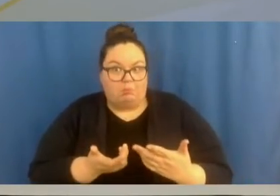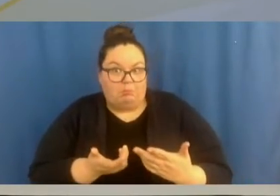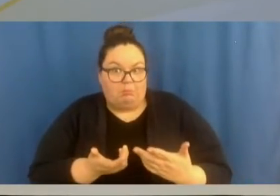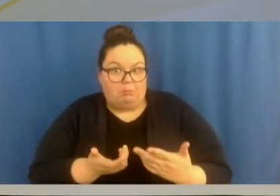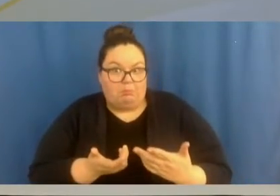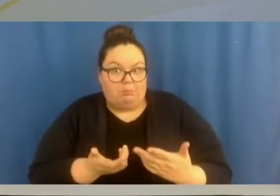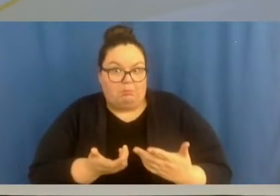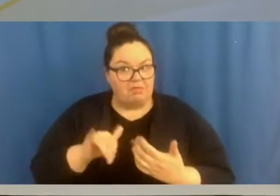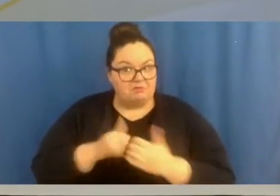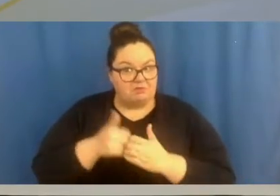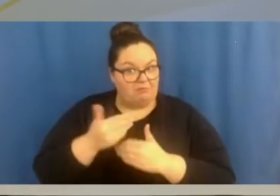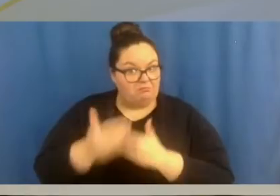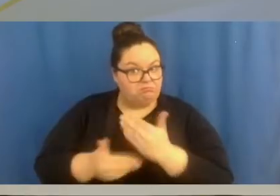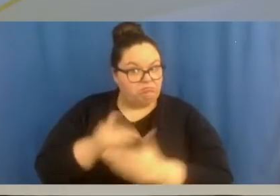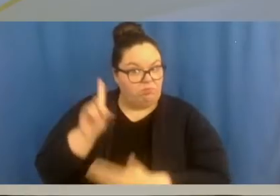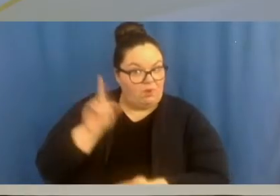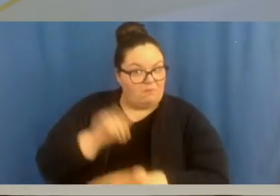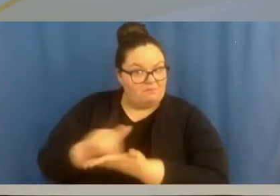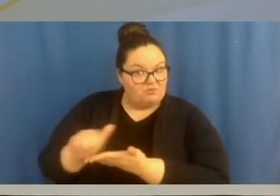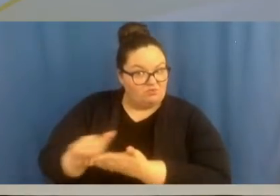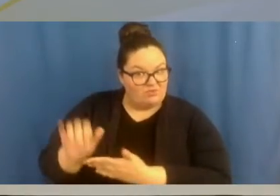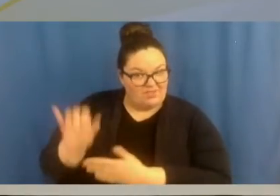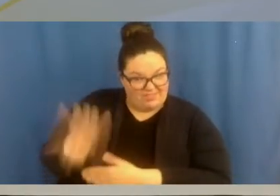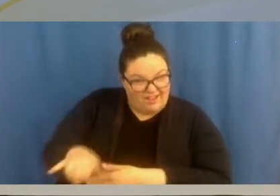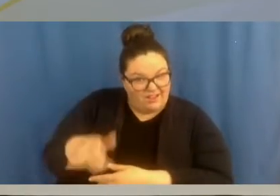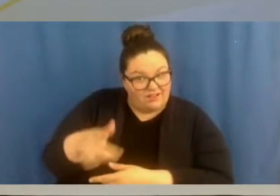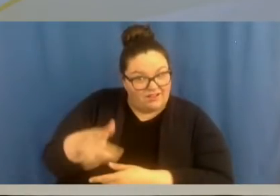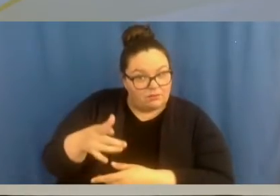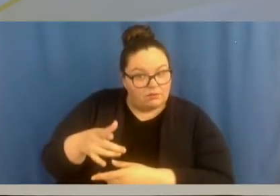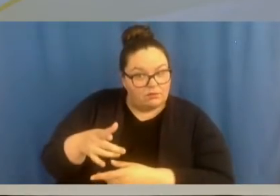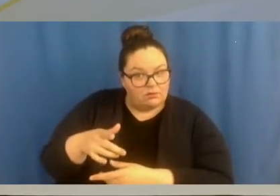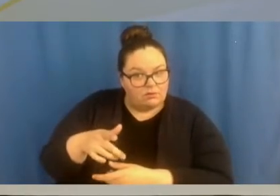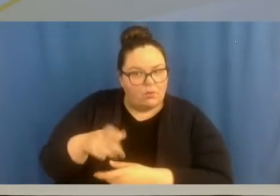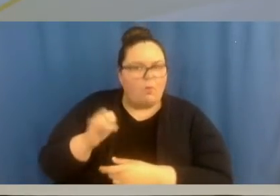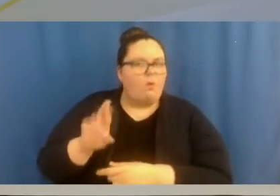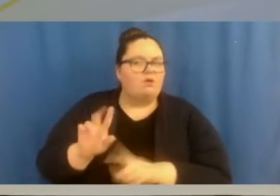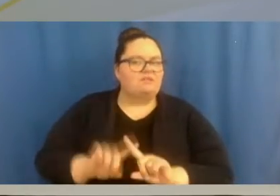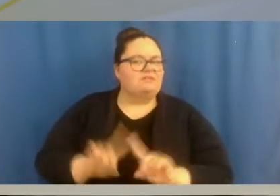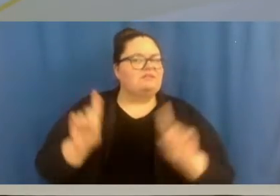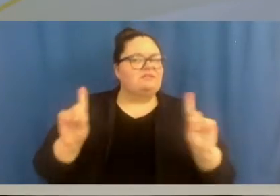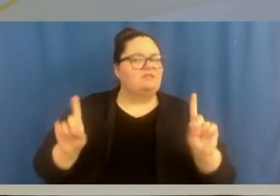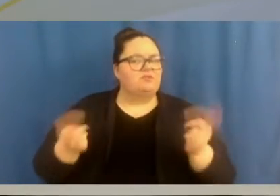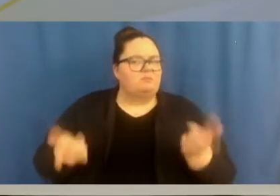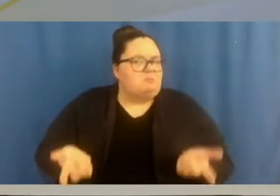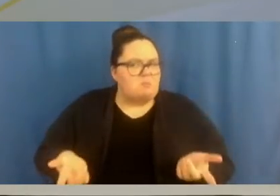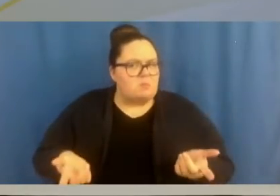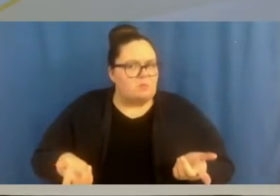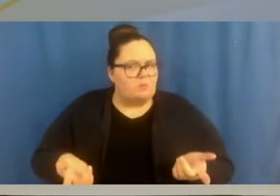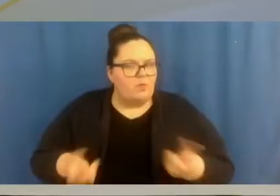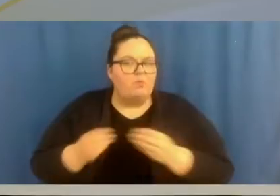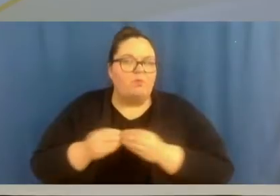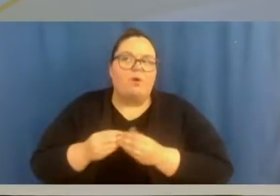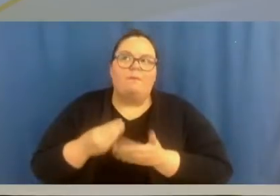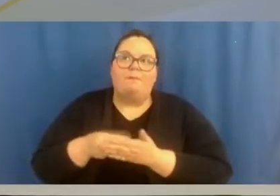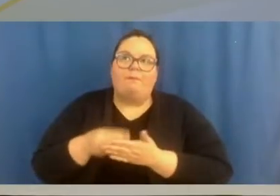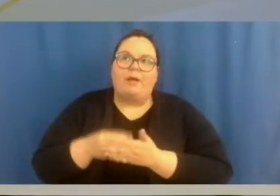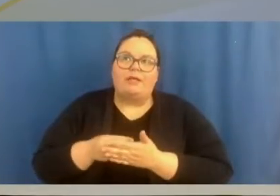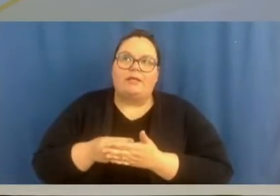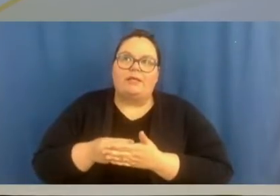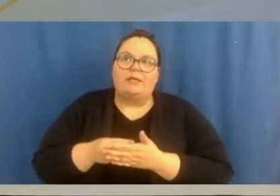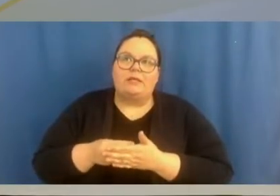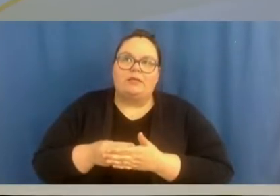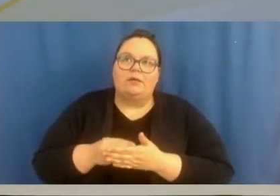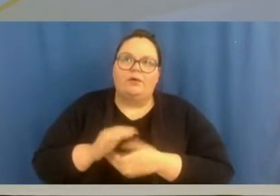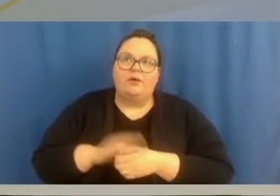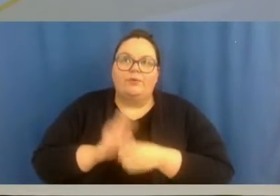would work? Like the $1 million, are we talking about paid sick leave or just sort of another, you know, kind of income relief program at the moment? At this point, it's an